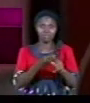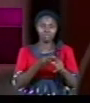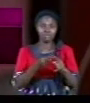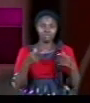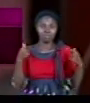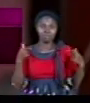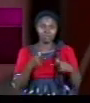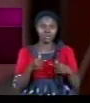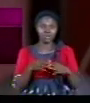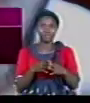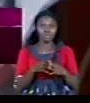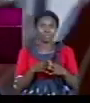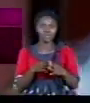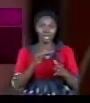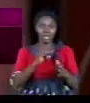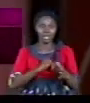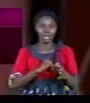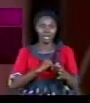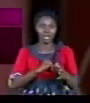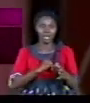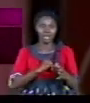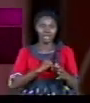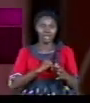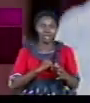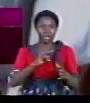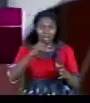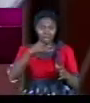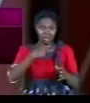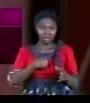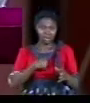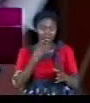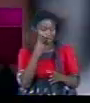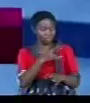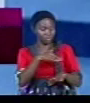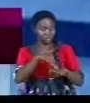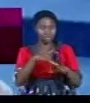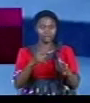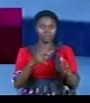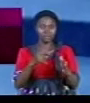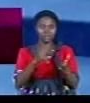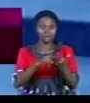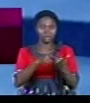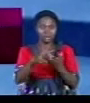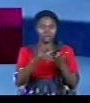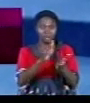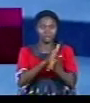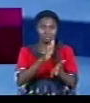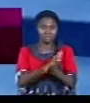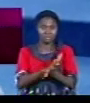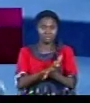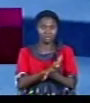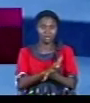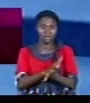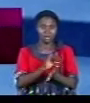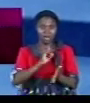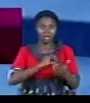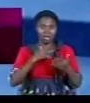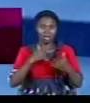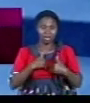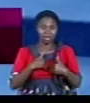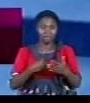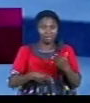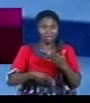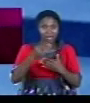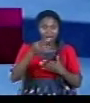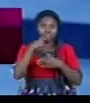the document as though I'm seeing all the sicknesses, because I was having hypertension, I was having ulcer, I'll be having